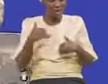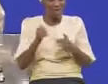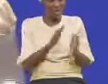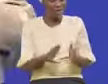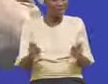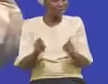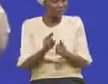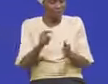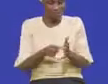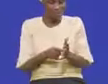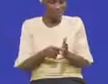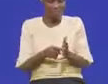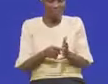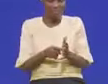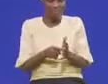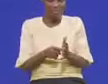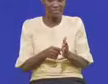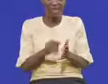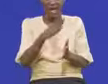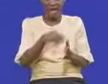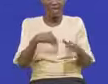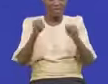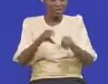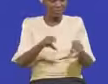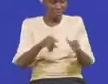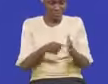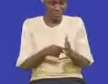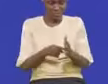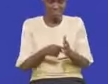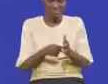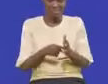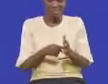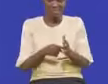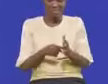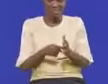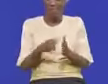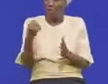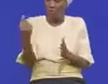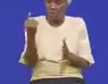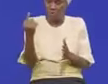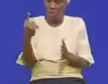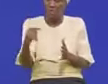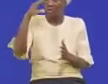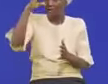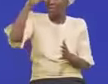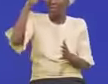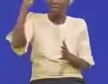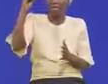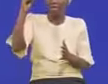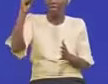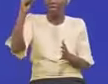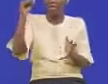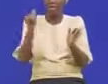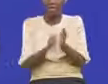Sikela na dodo si atogbe o. E watia onu si atogbe o. Negbe